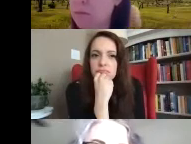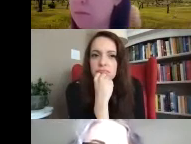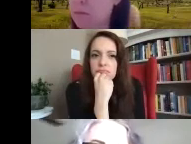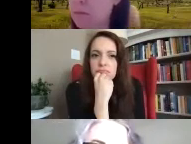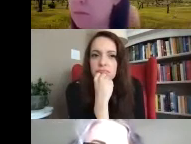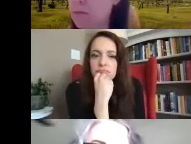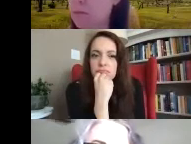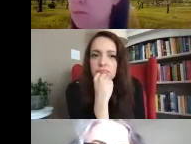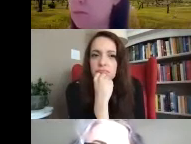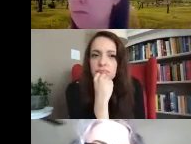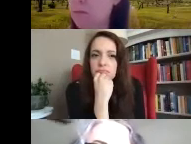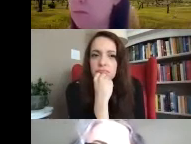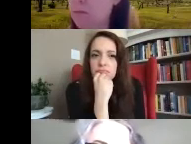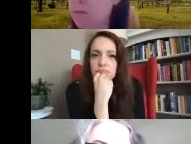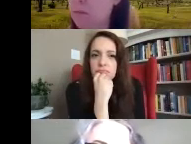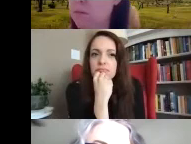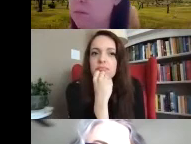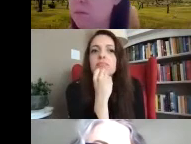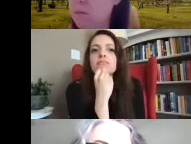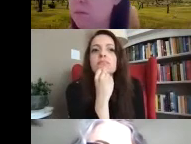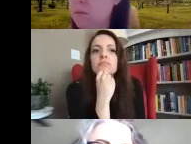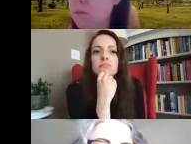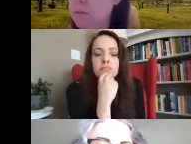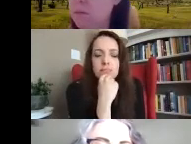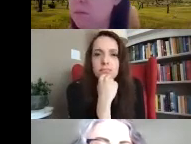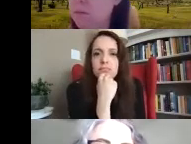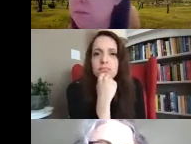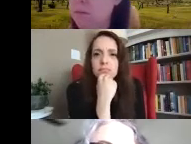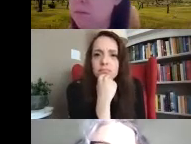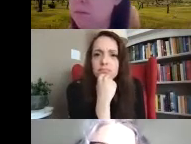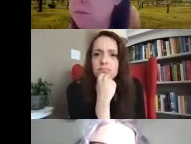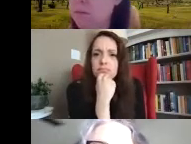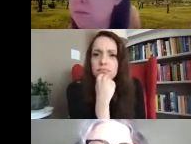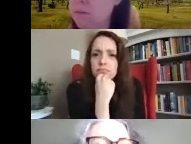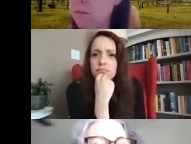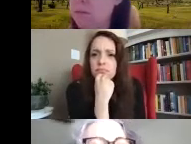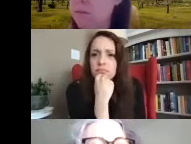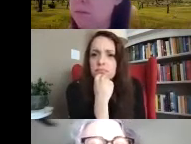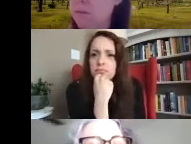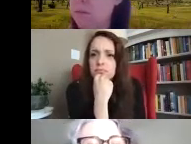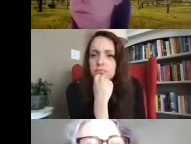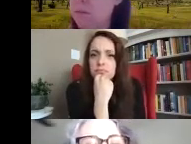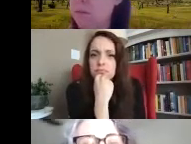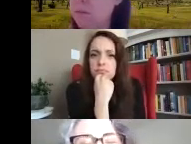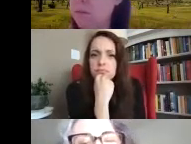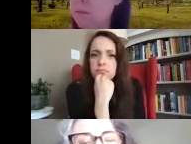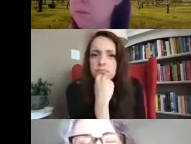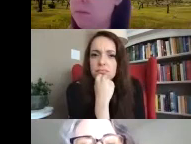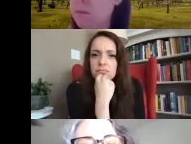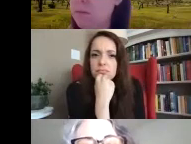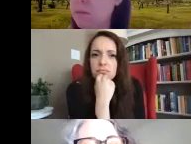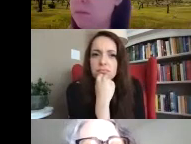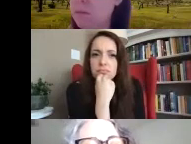on a patient with a very difficult airway that they could not secure, and that they had the difficultest time in